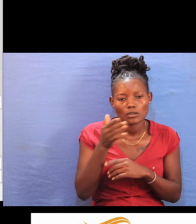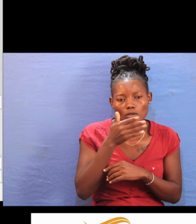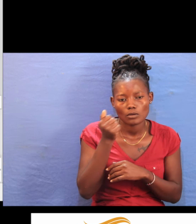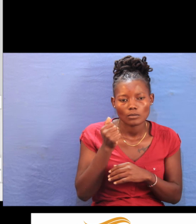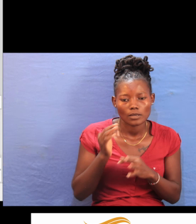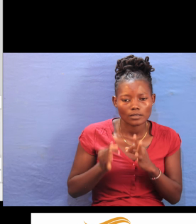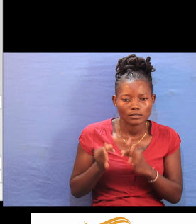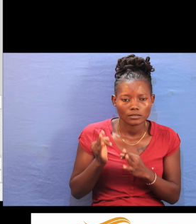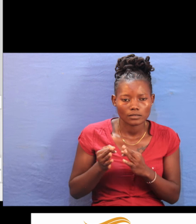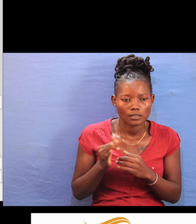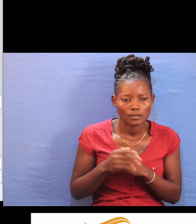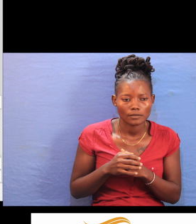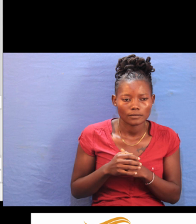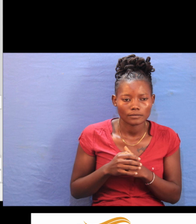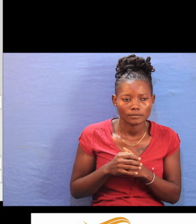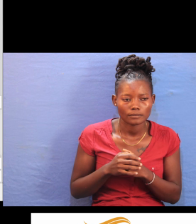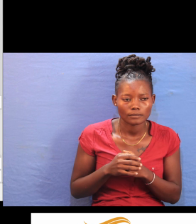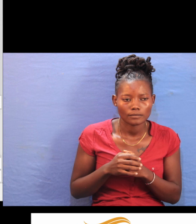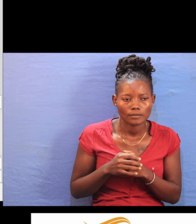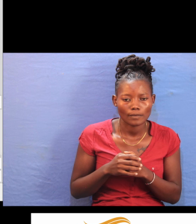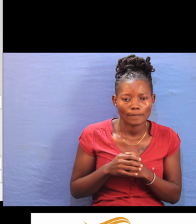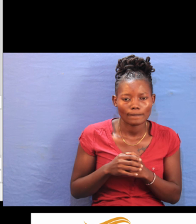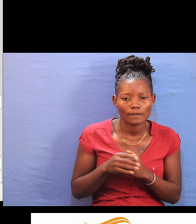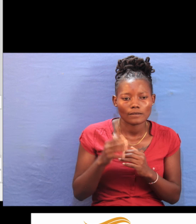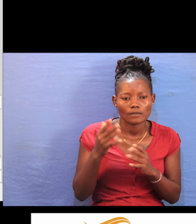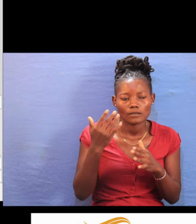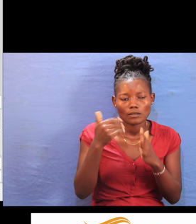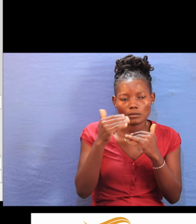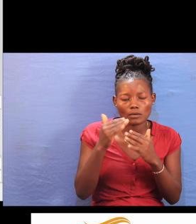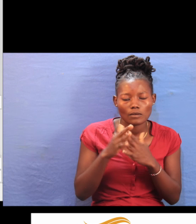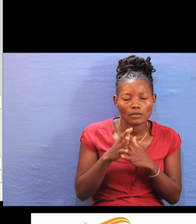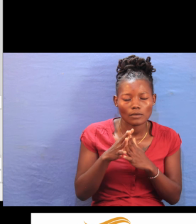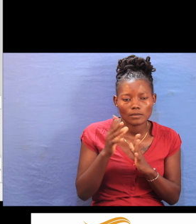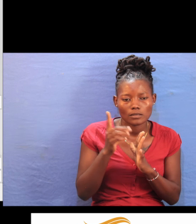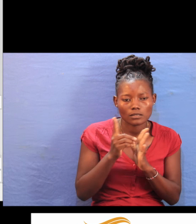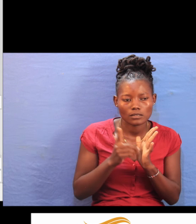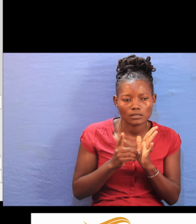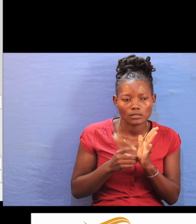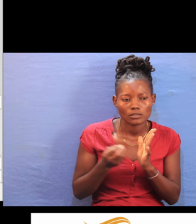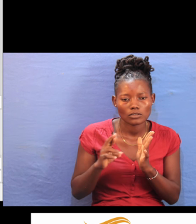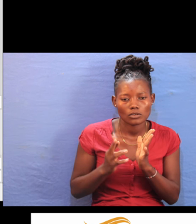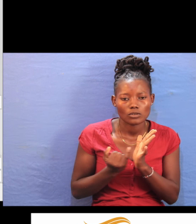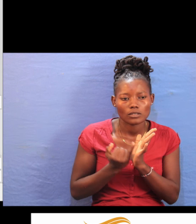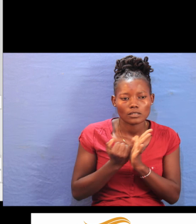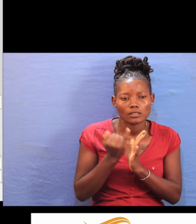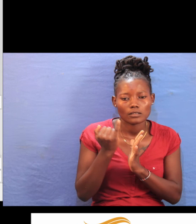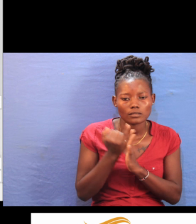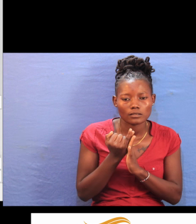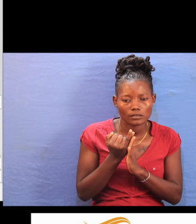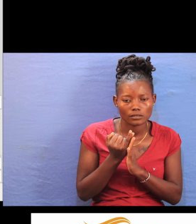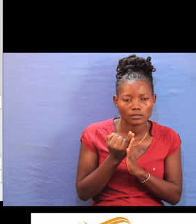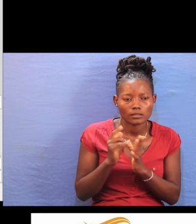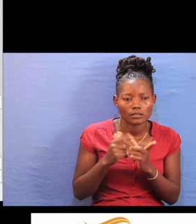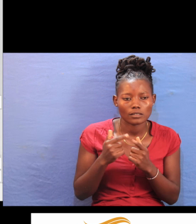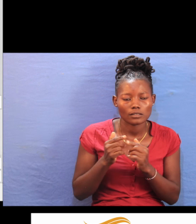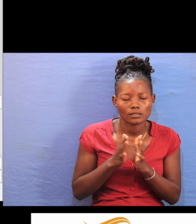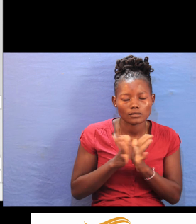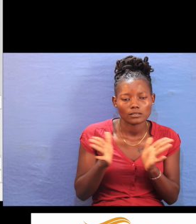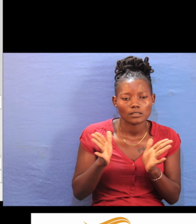everybody gets behind the athlete, they get a little motivation, and it helps them. And and trying to